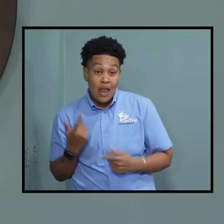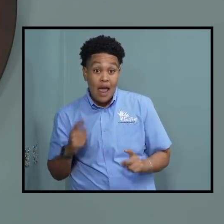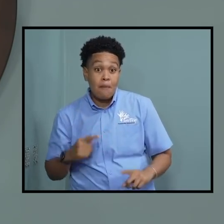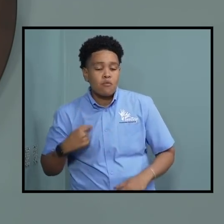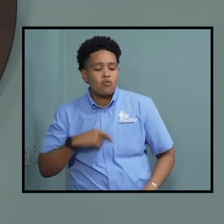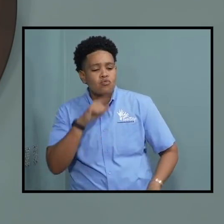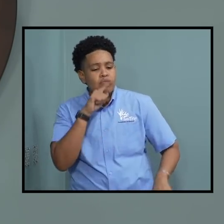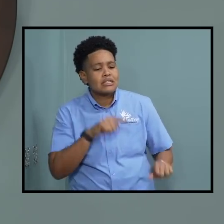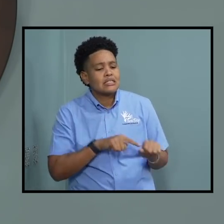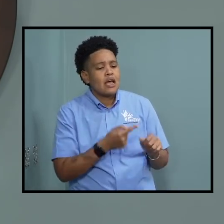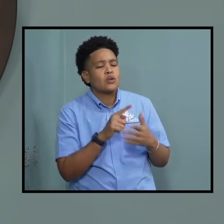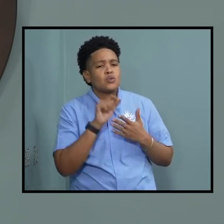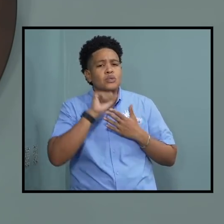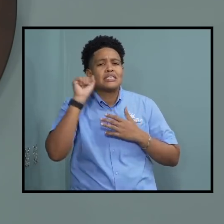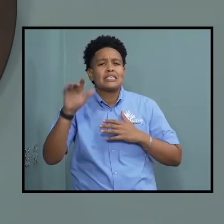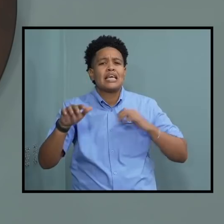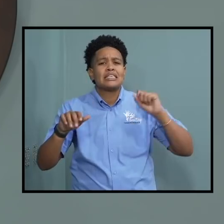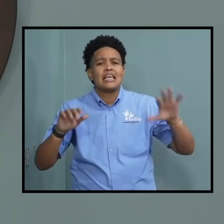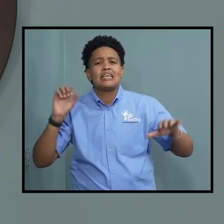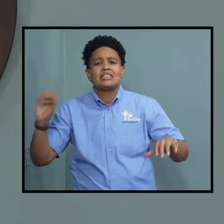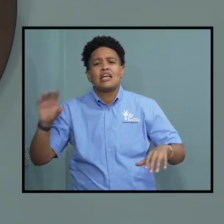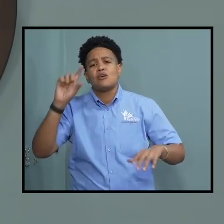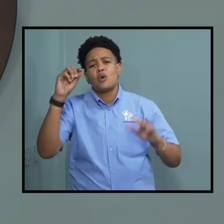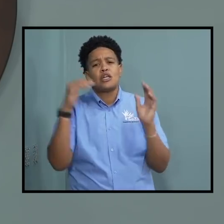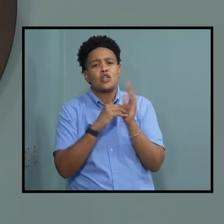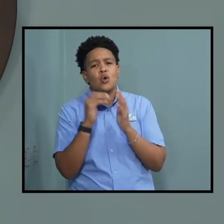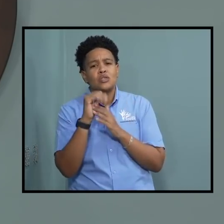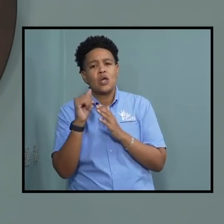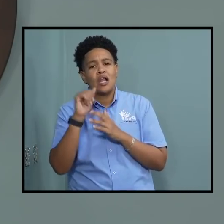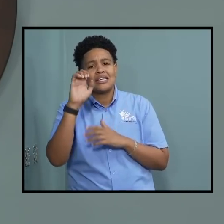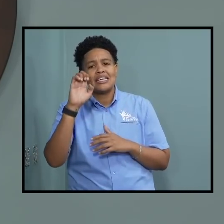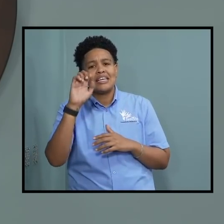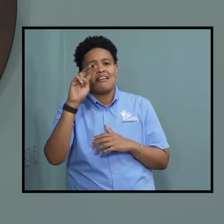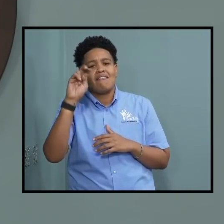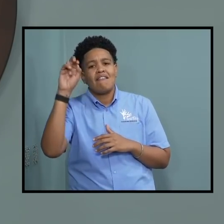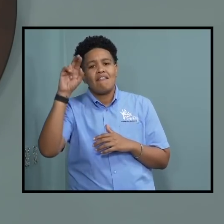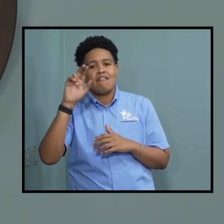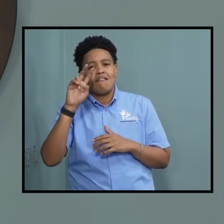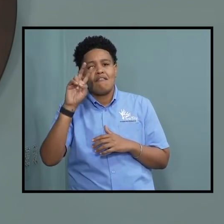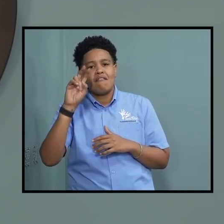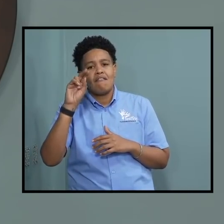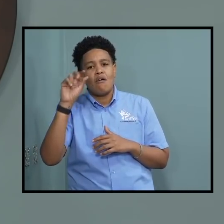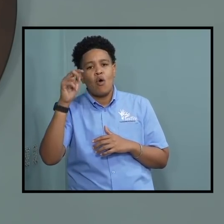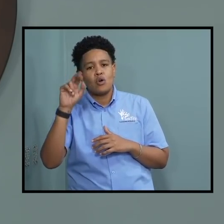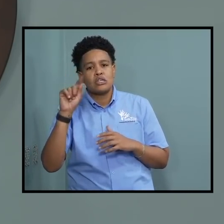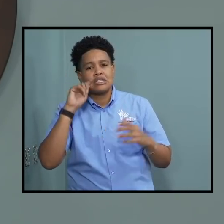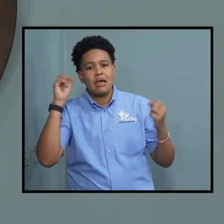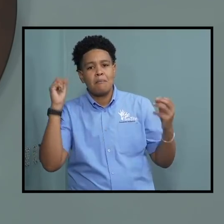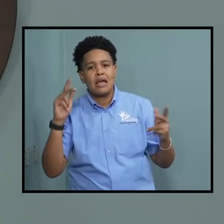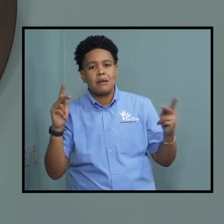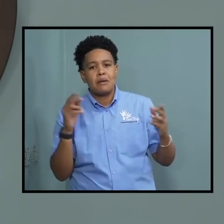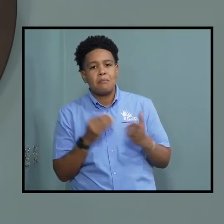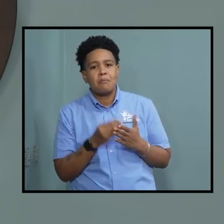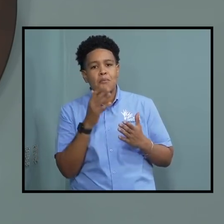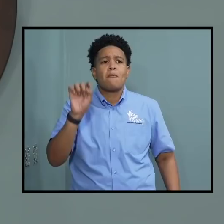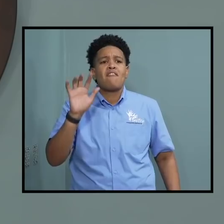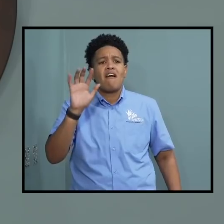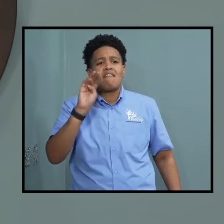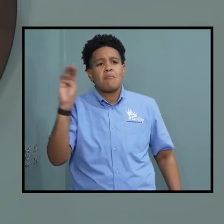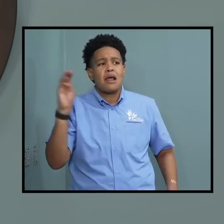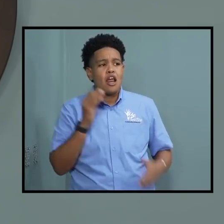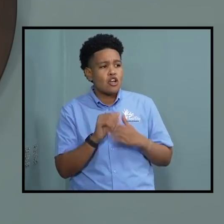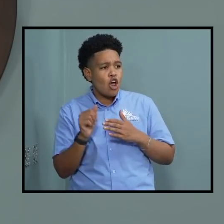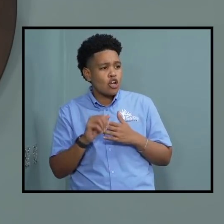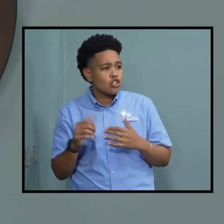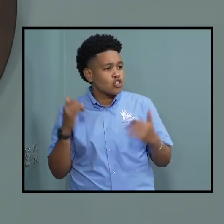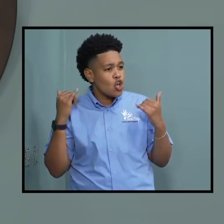we have started to send out the $20,000 e-vouchers, and many persons have been purchasing their devices.